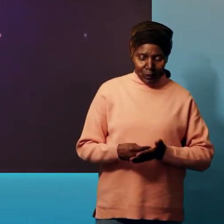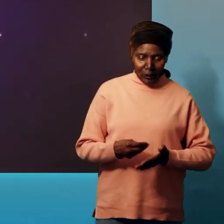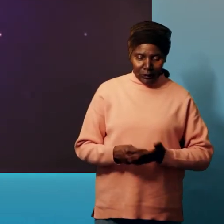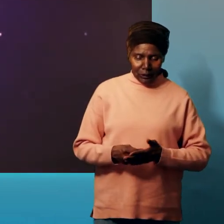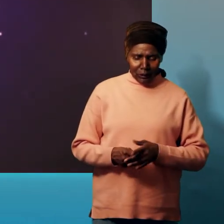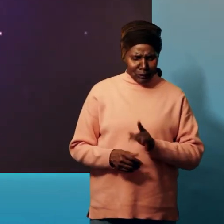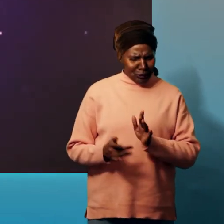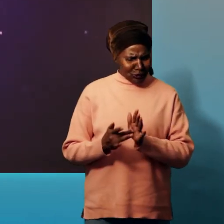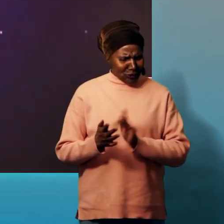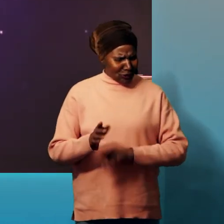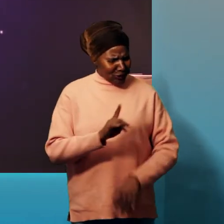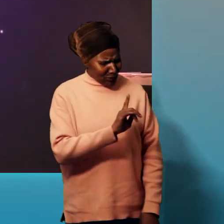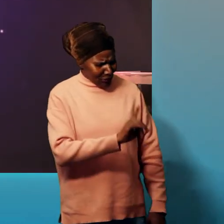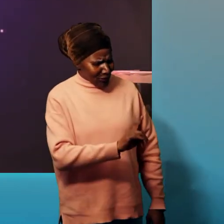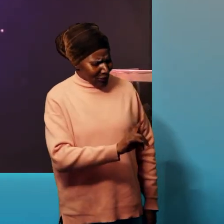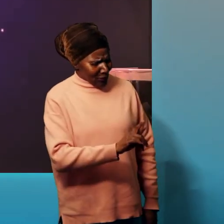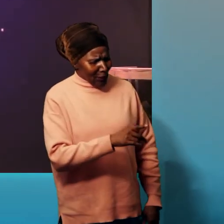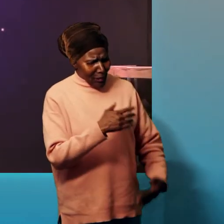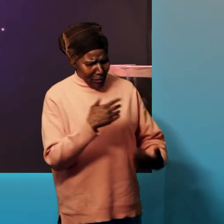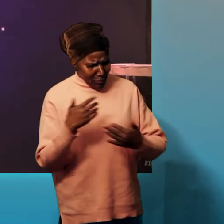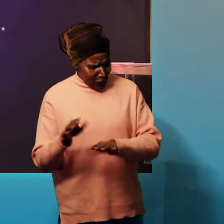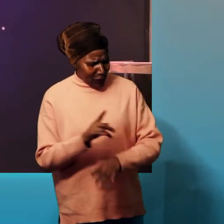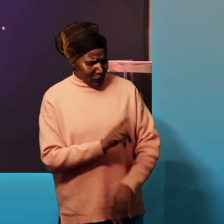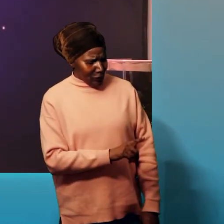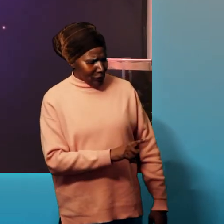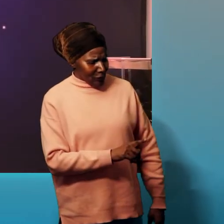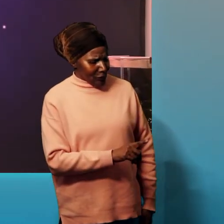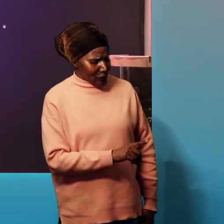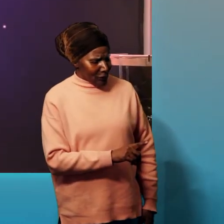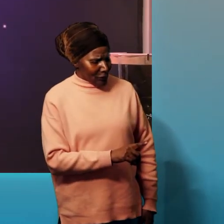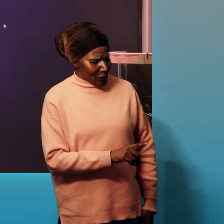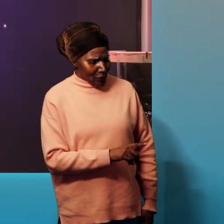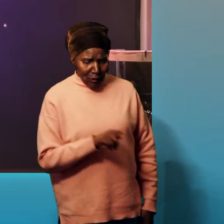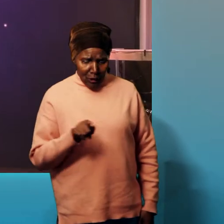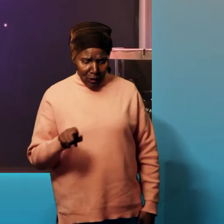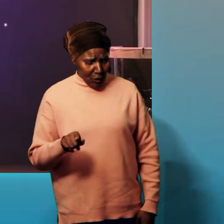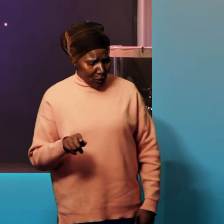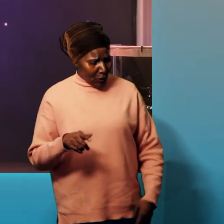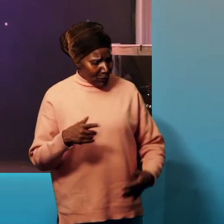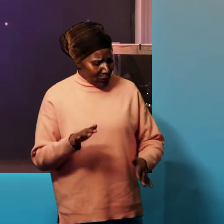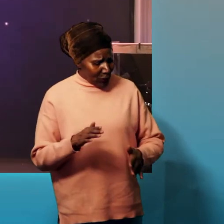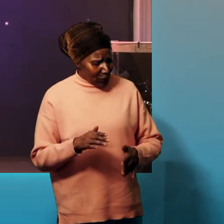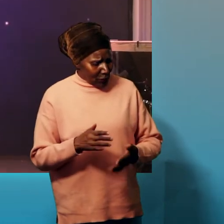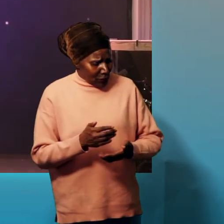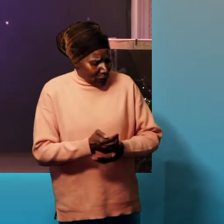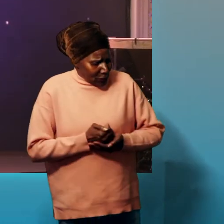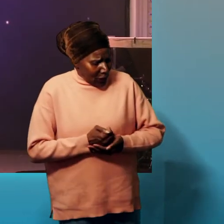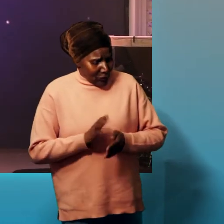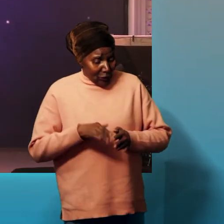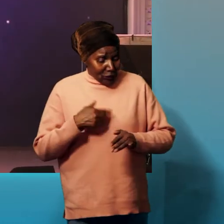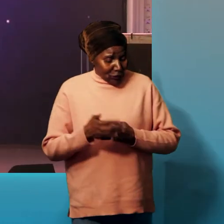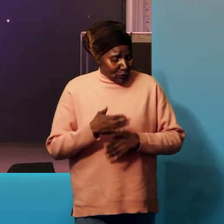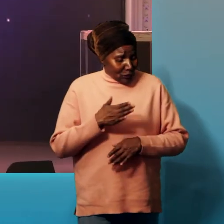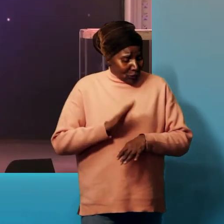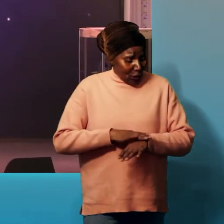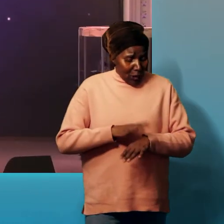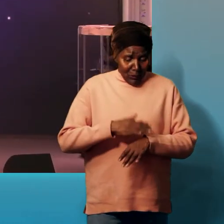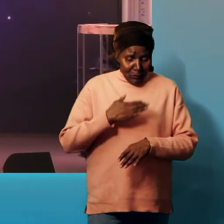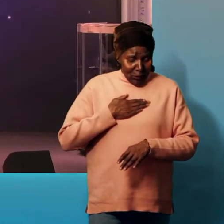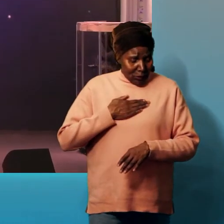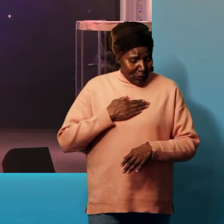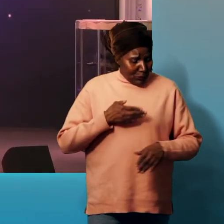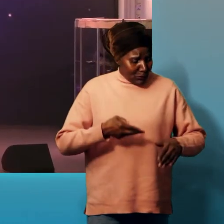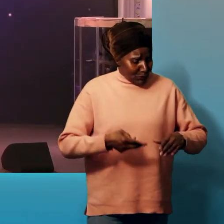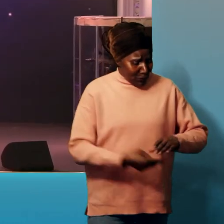In other words, leave her alone. She has kept this for the day of my burial. Explaining